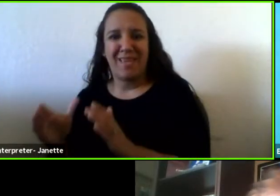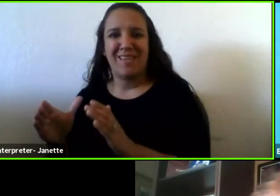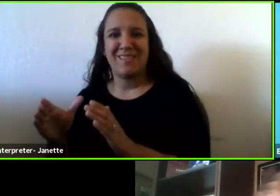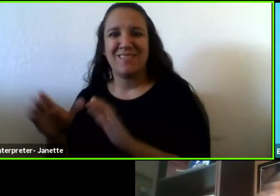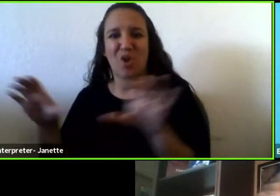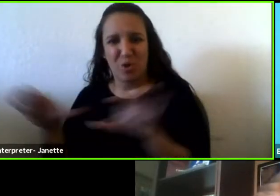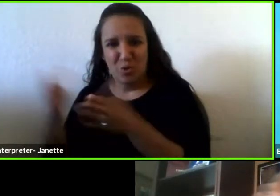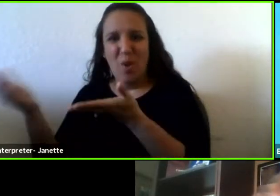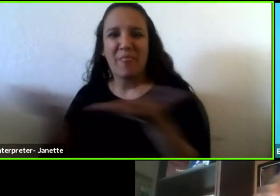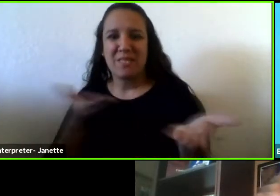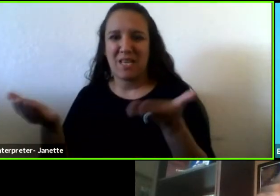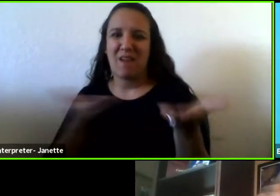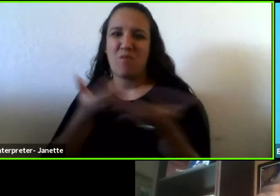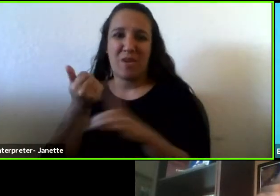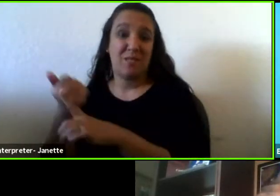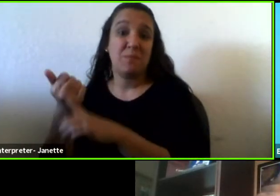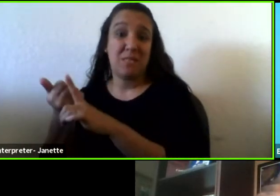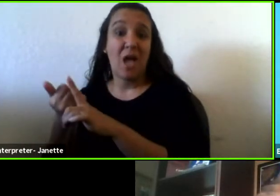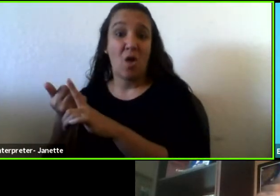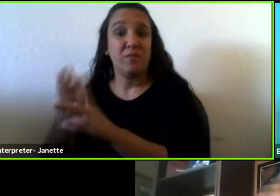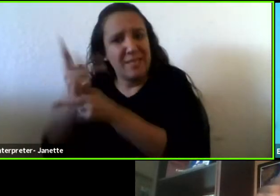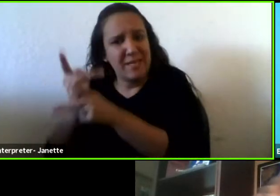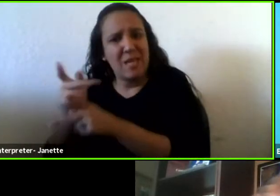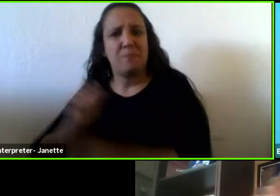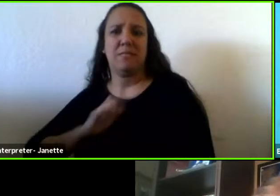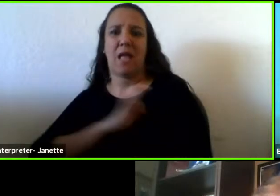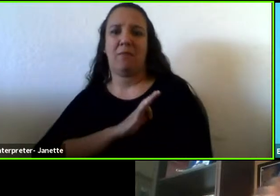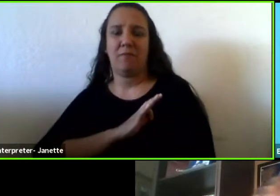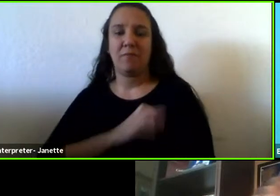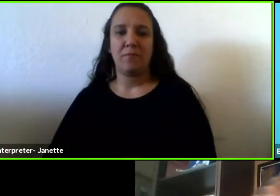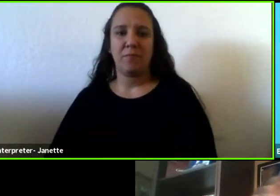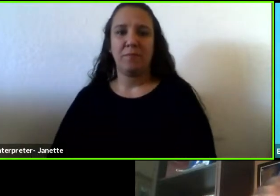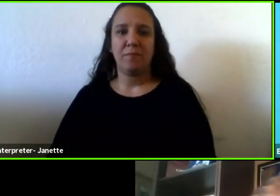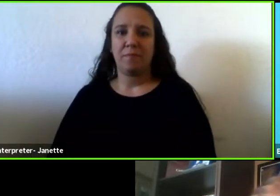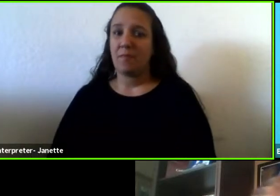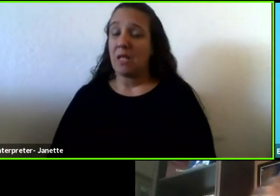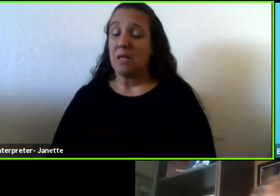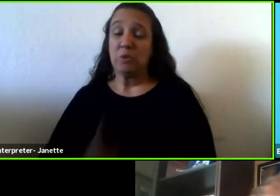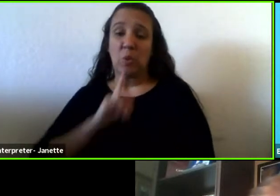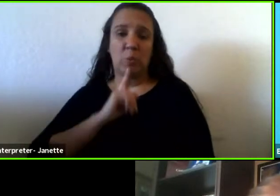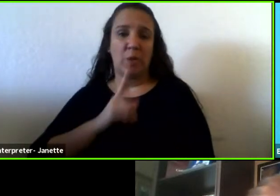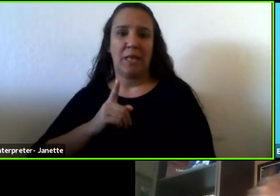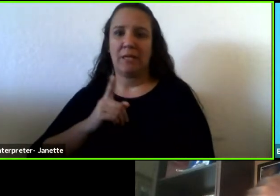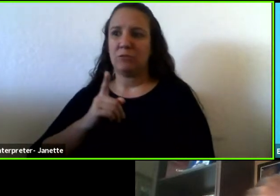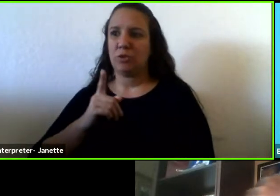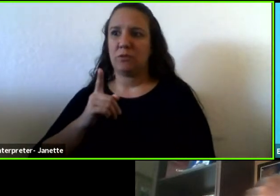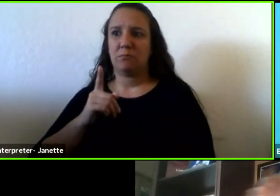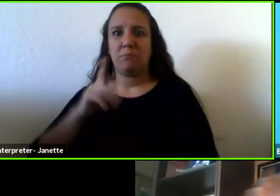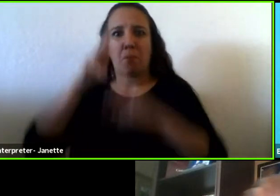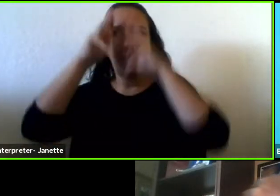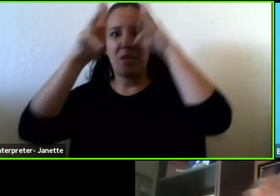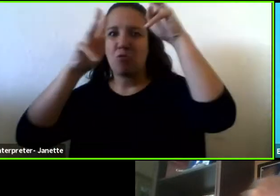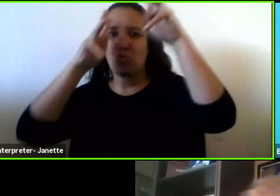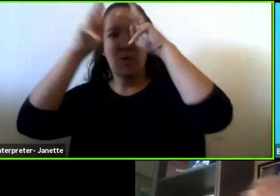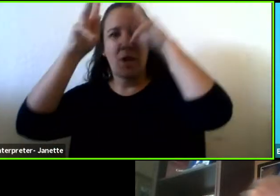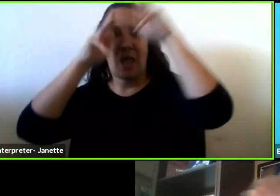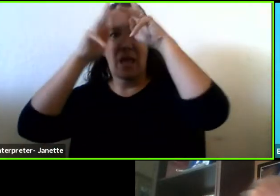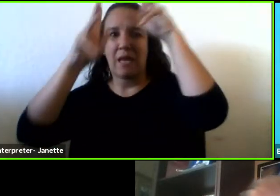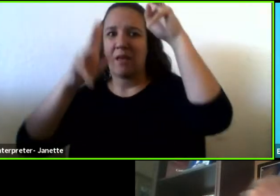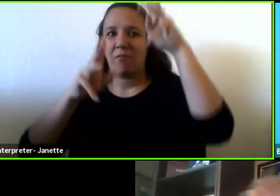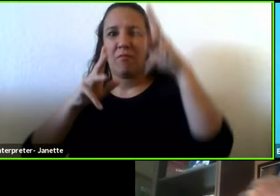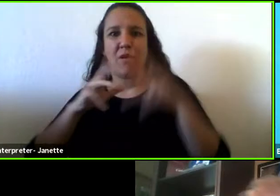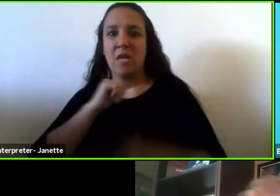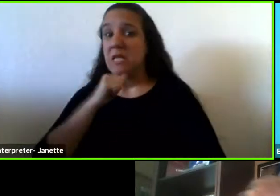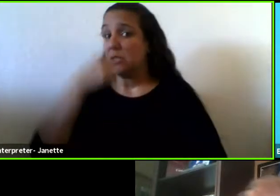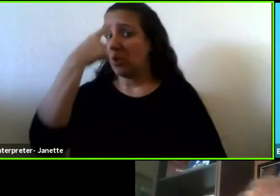seen that. Yeah. So something like that. It's like, just be creative. At the end of the day, don't go for the norm and say,